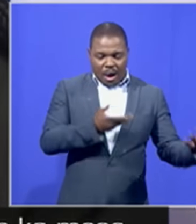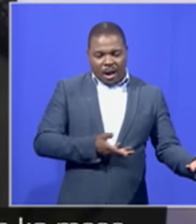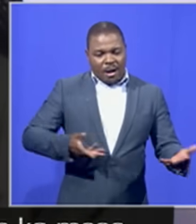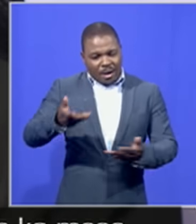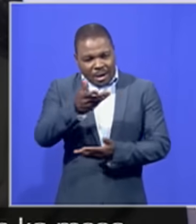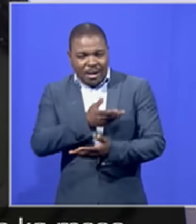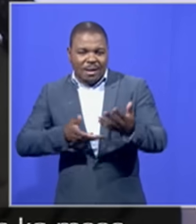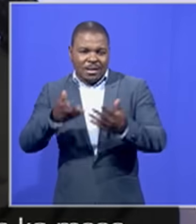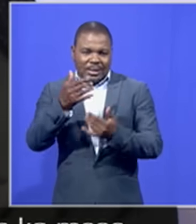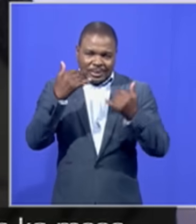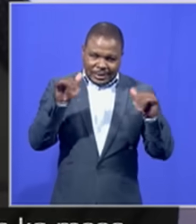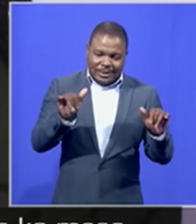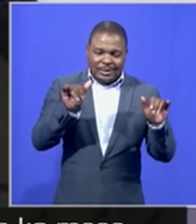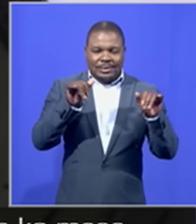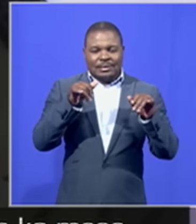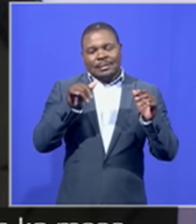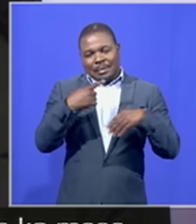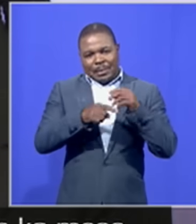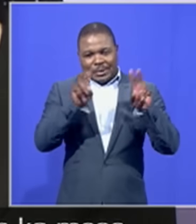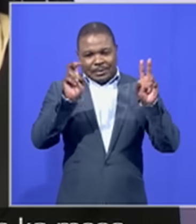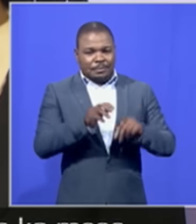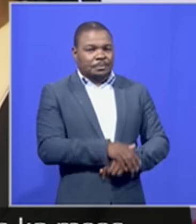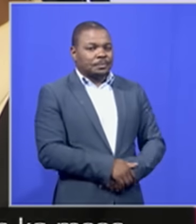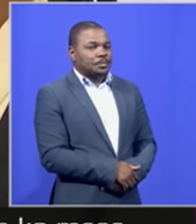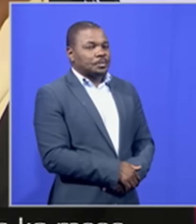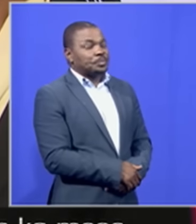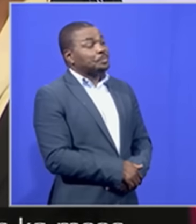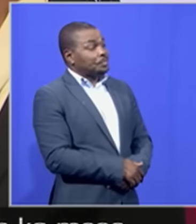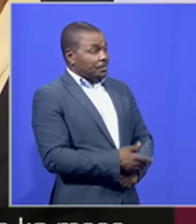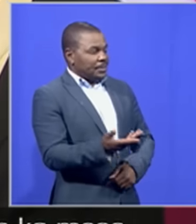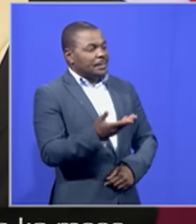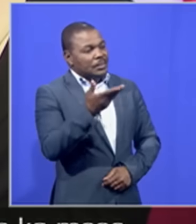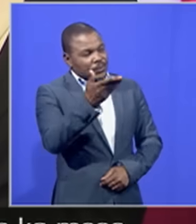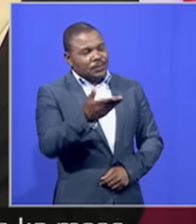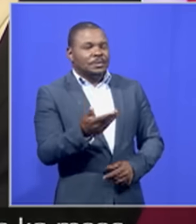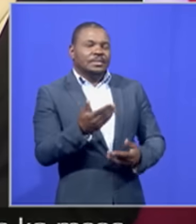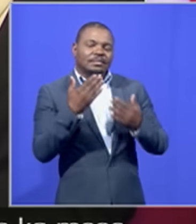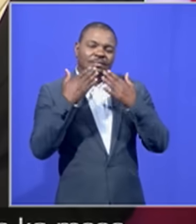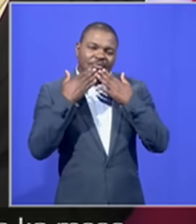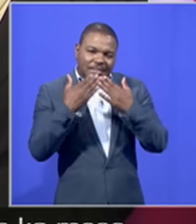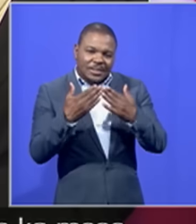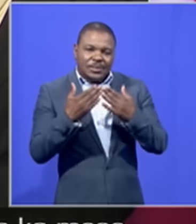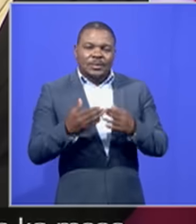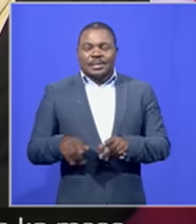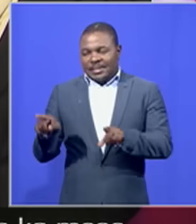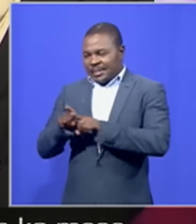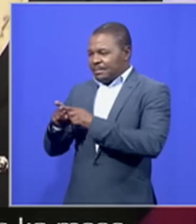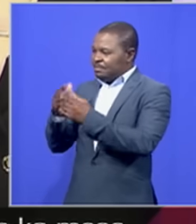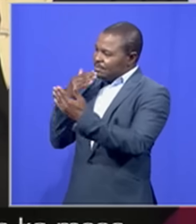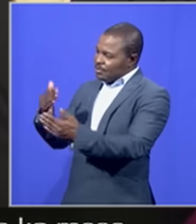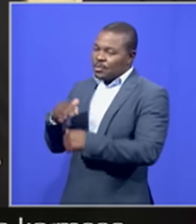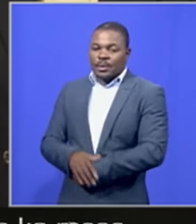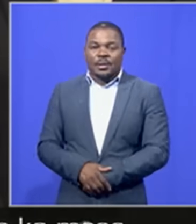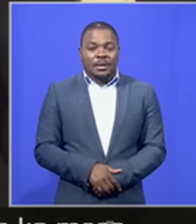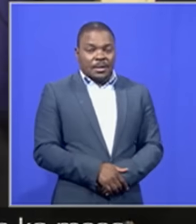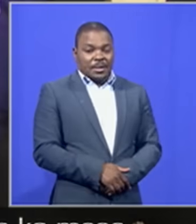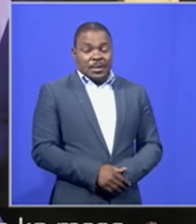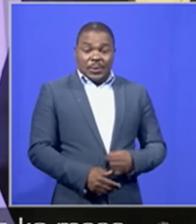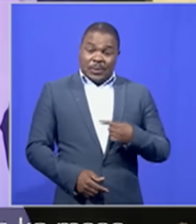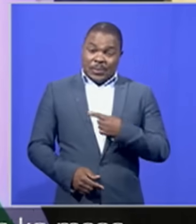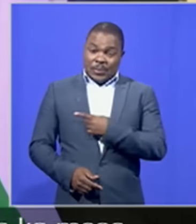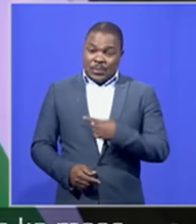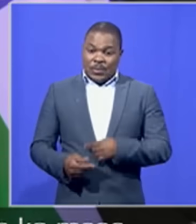hore ho etsuwe jwang ka taba e. Maitso ke a lebogale ka moso. Ke a leboha haholo. Motho yo